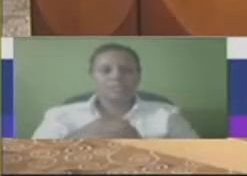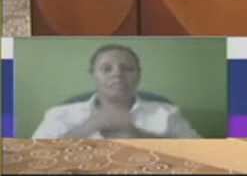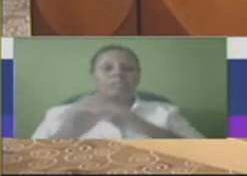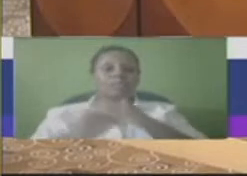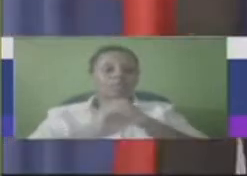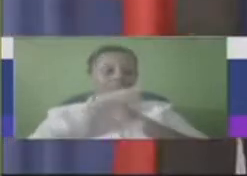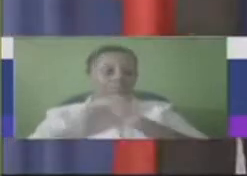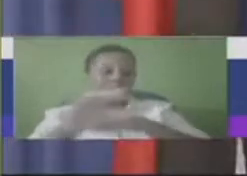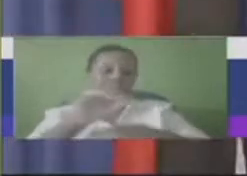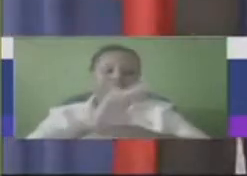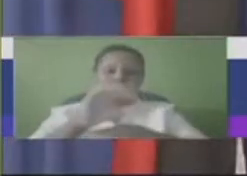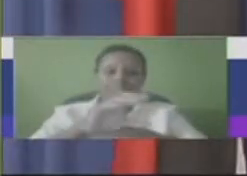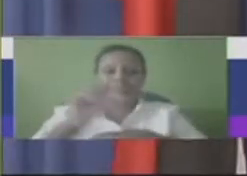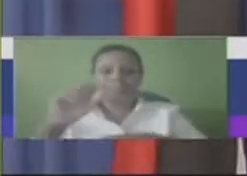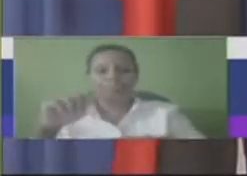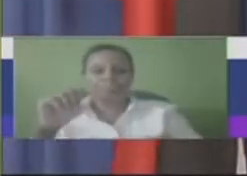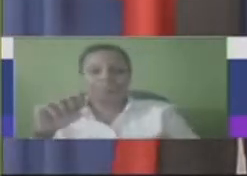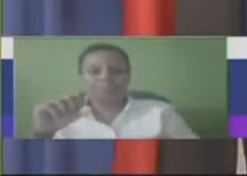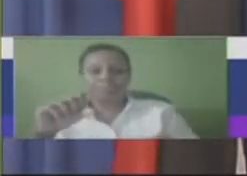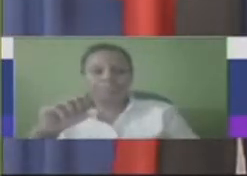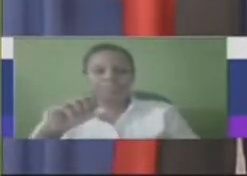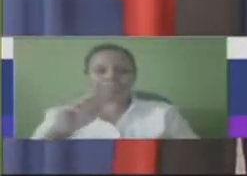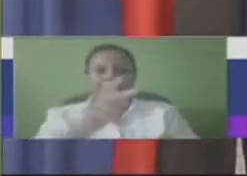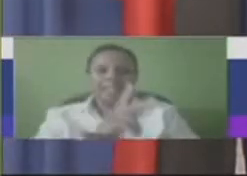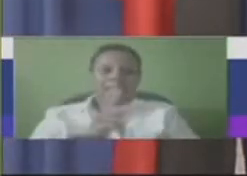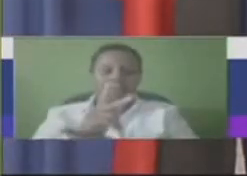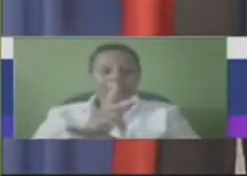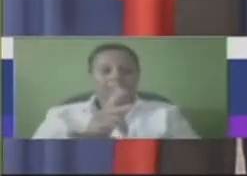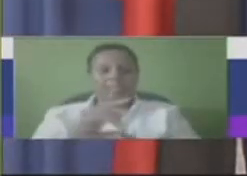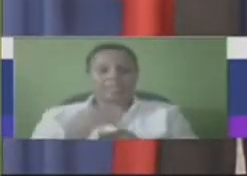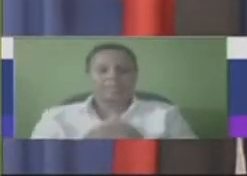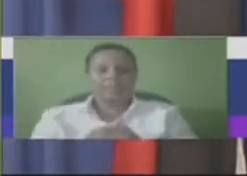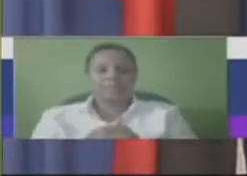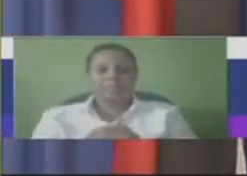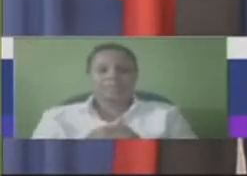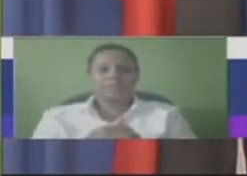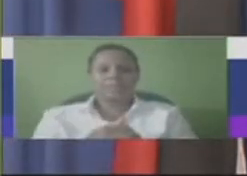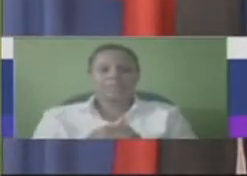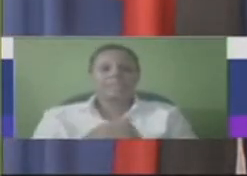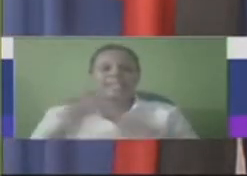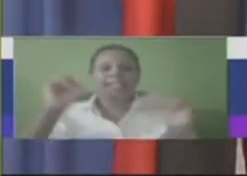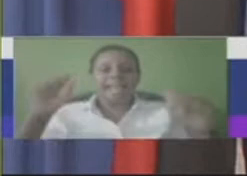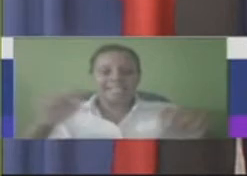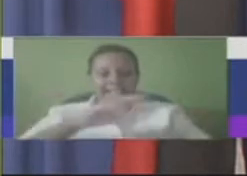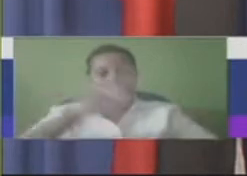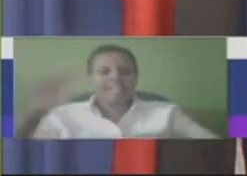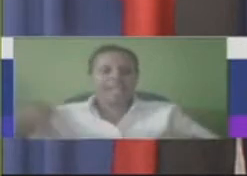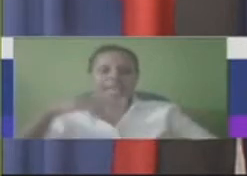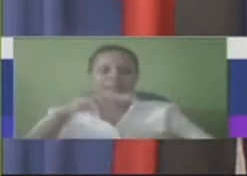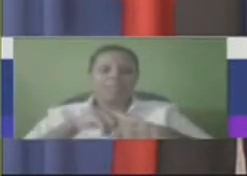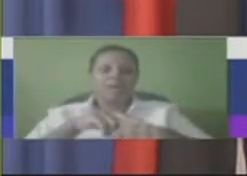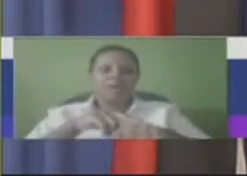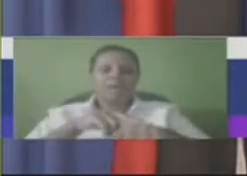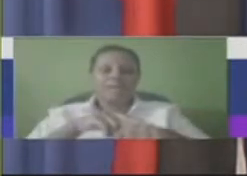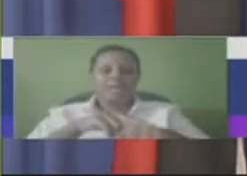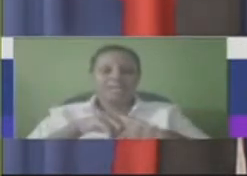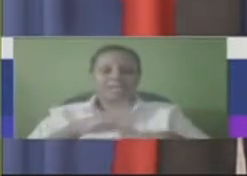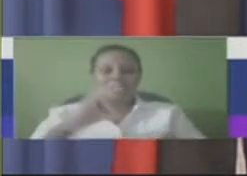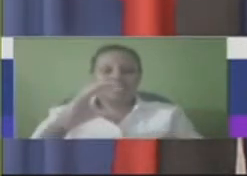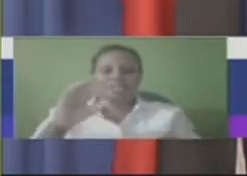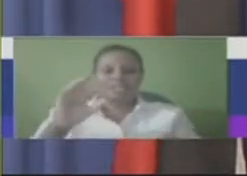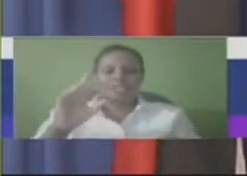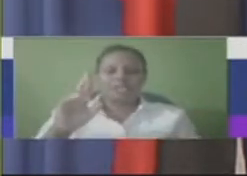listen to this, a normal curfew. Remember I told you last time that this weekend that we are finishing